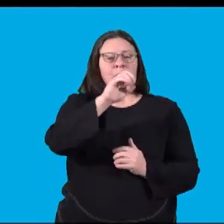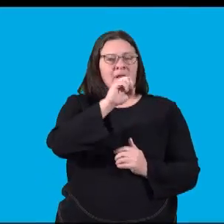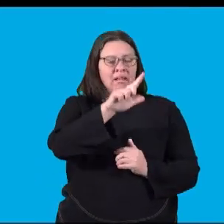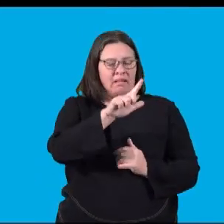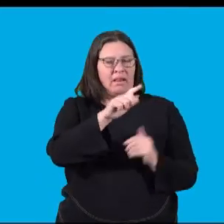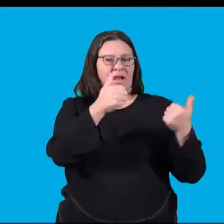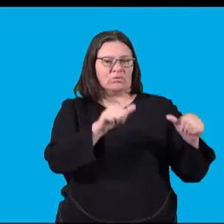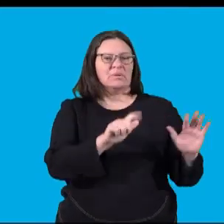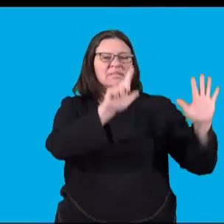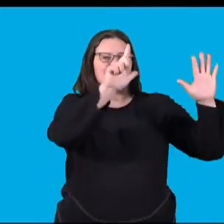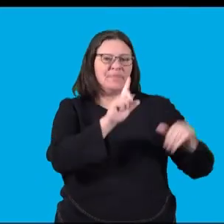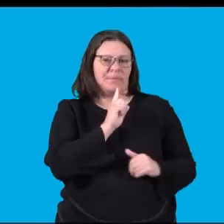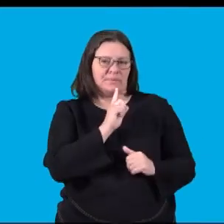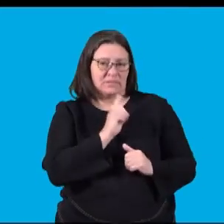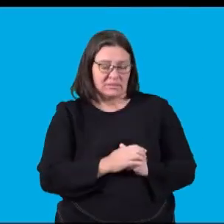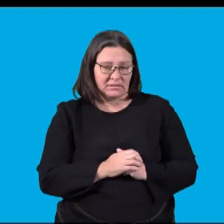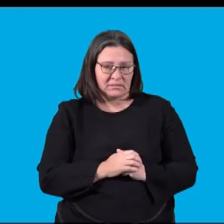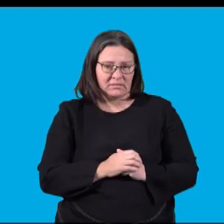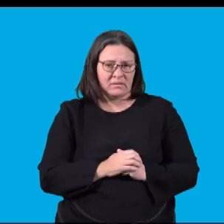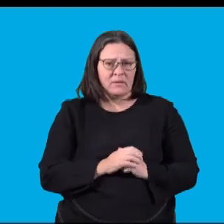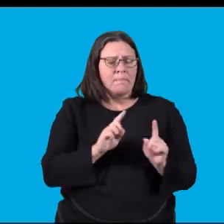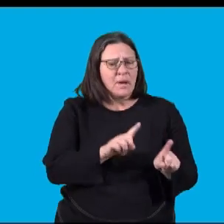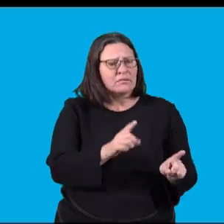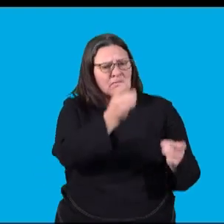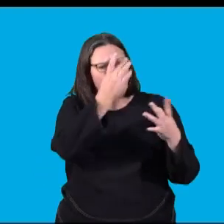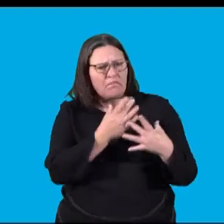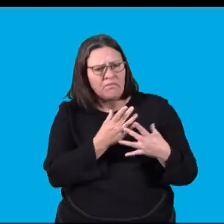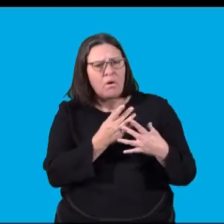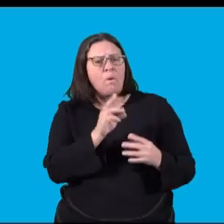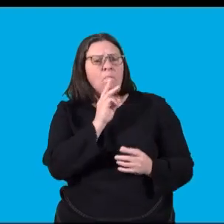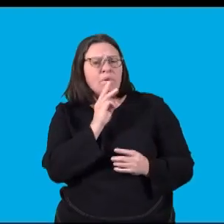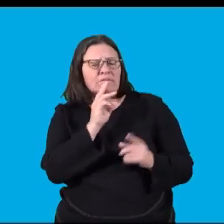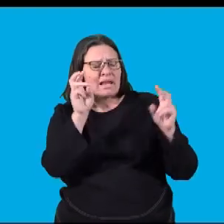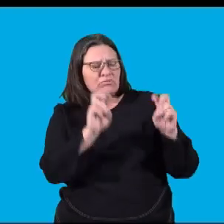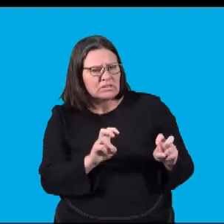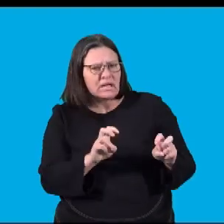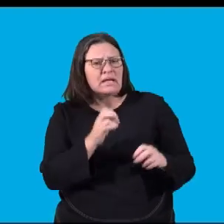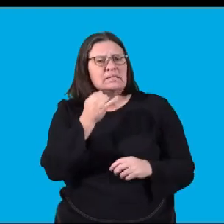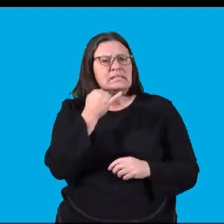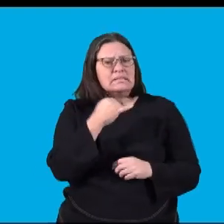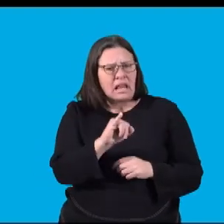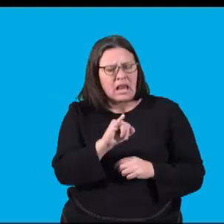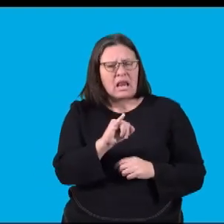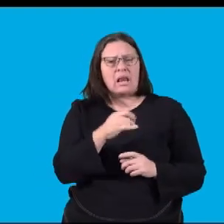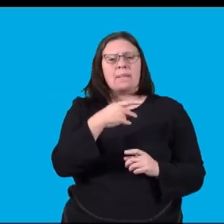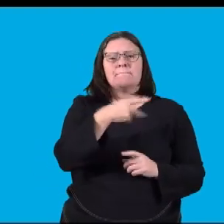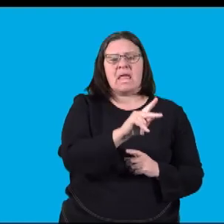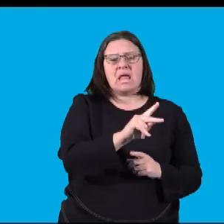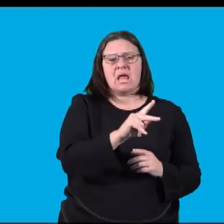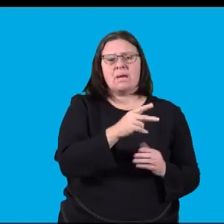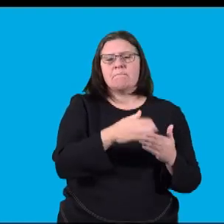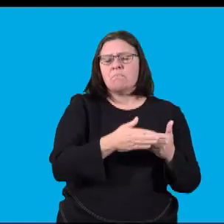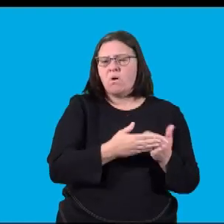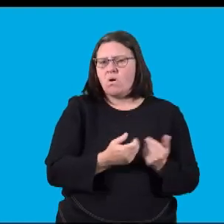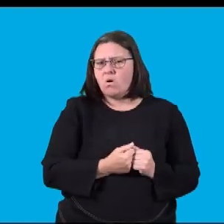nominal accounts. That is your 7,000. But we are told that water and electricity still due.